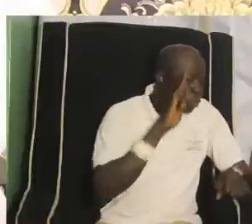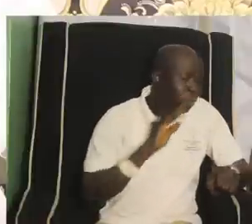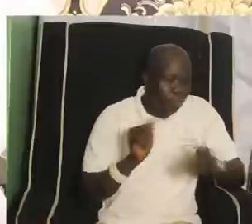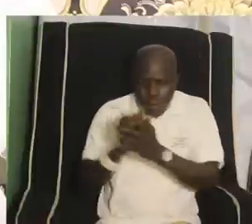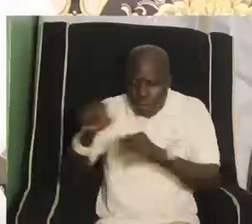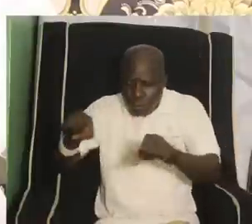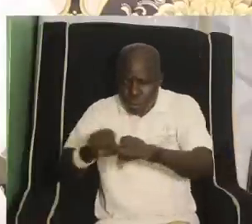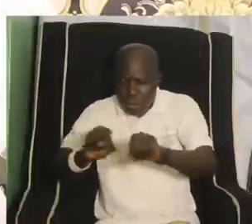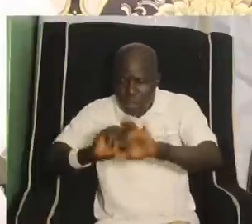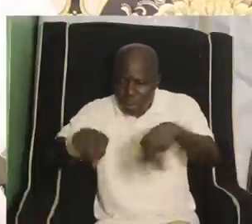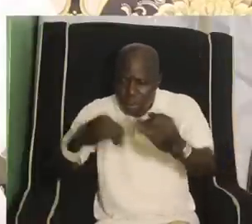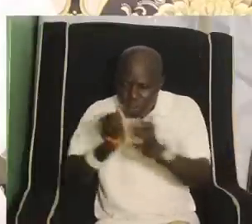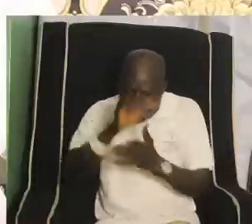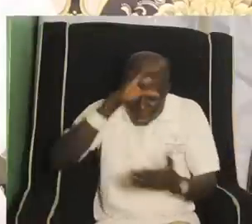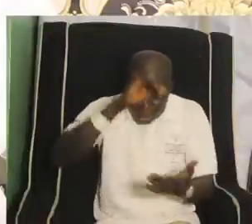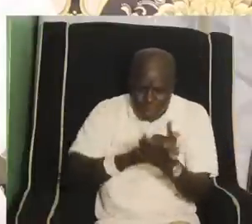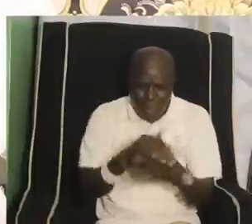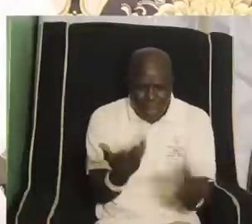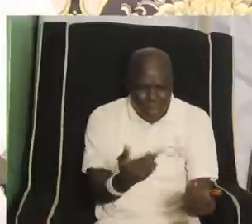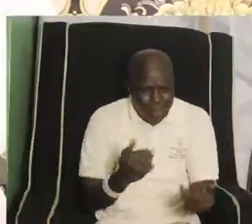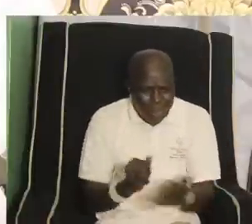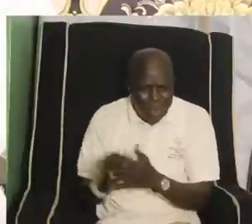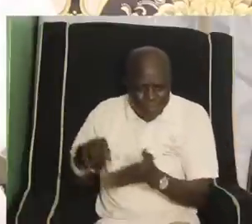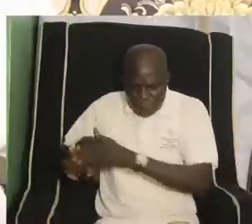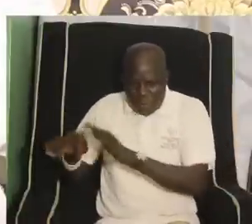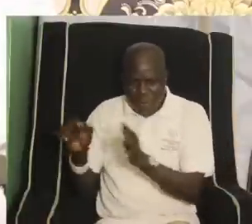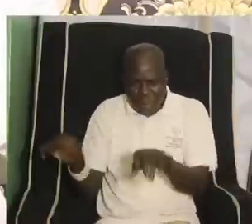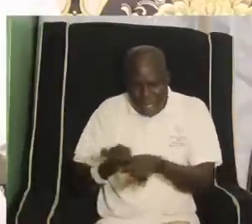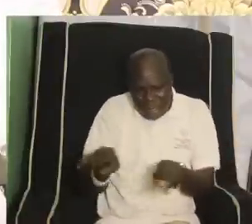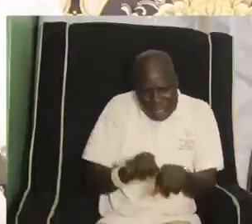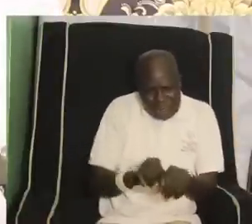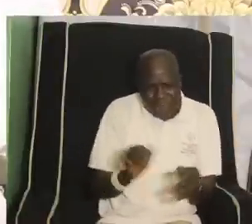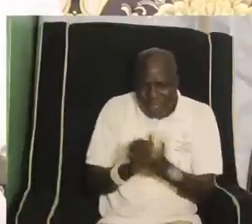bag as he wear it, he size in.